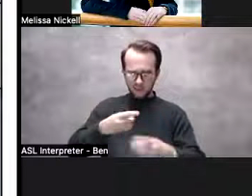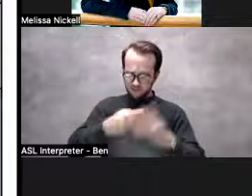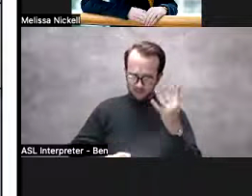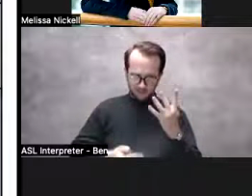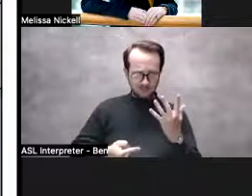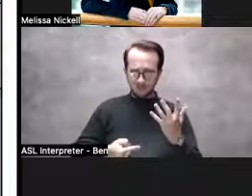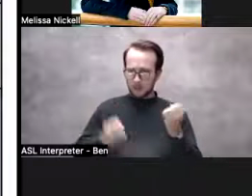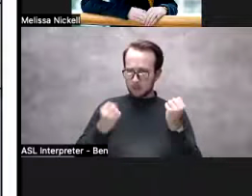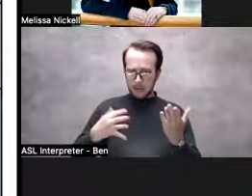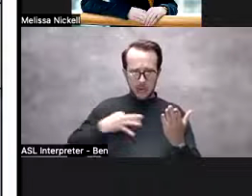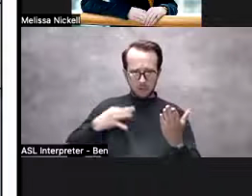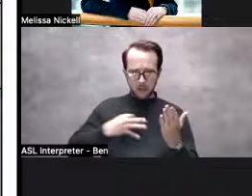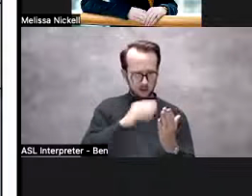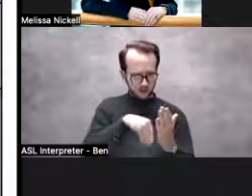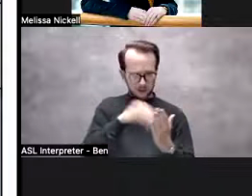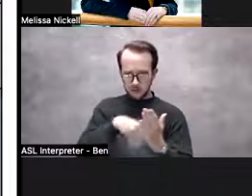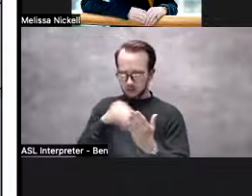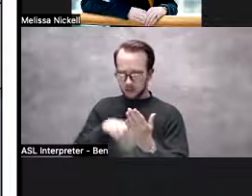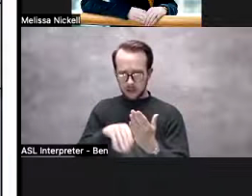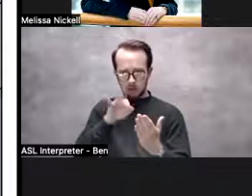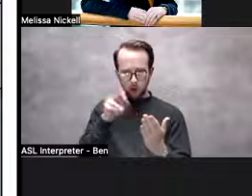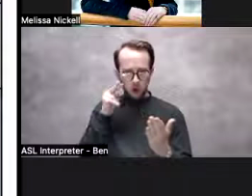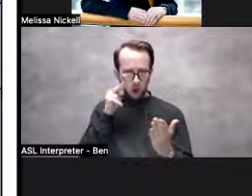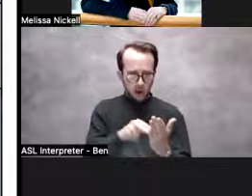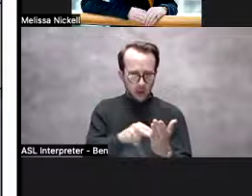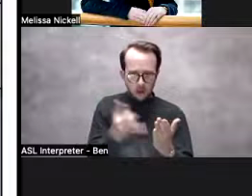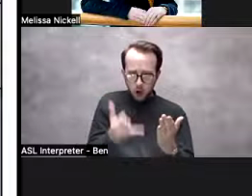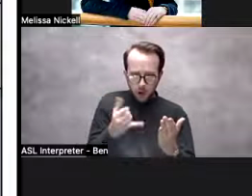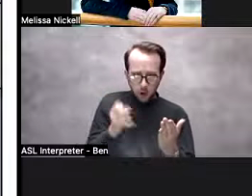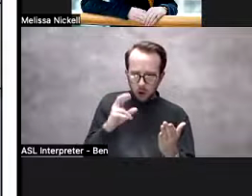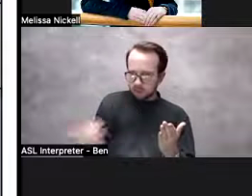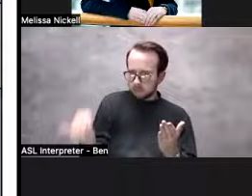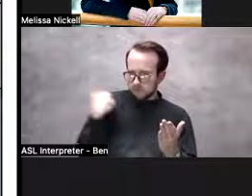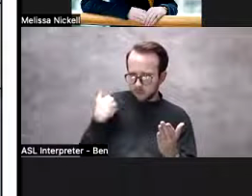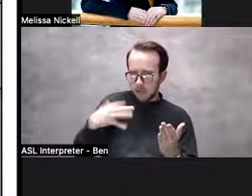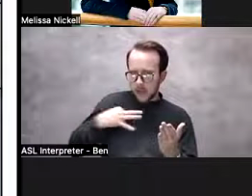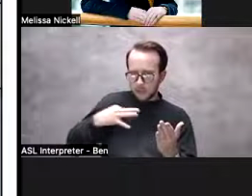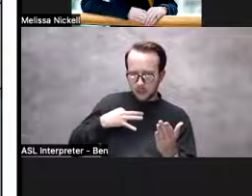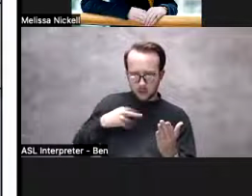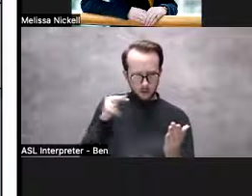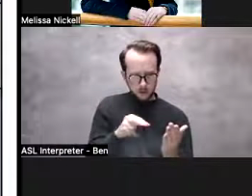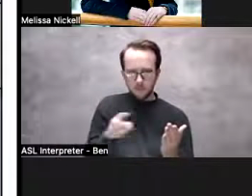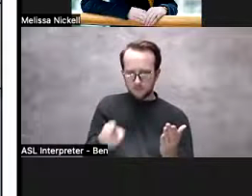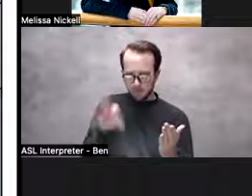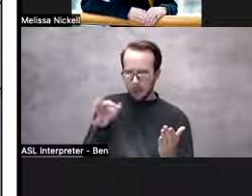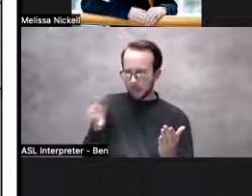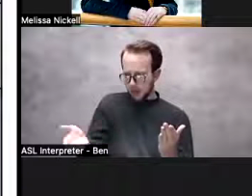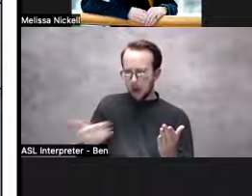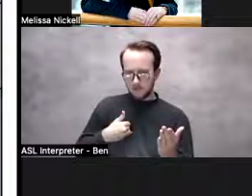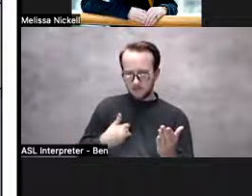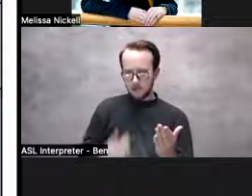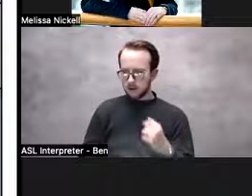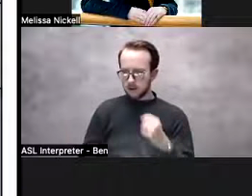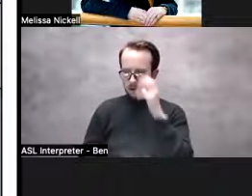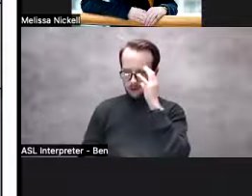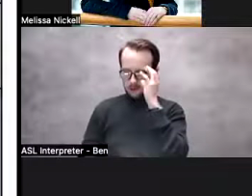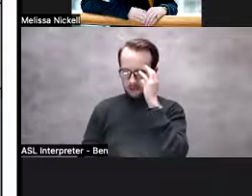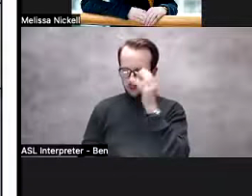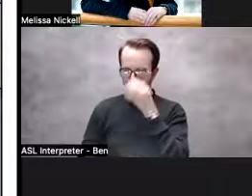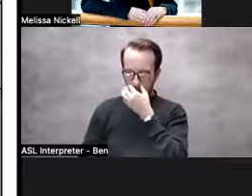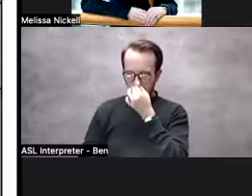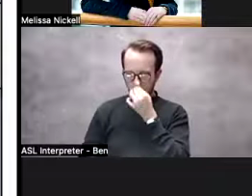at existing R01s, R21s, or R03 grants, you can look at this site and get an idea of some of the grants that have been funded, at